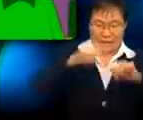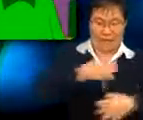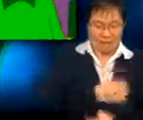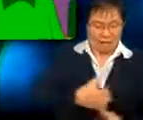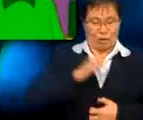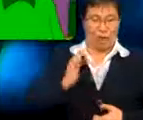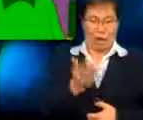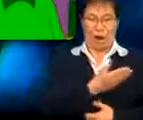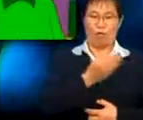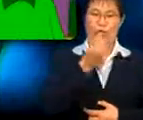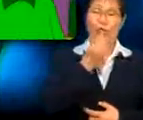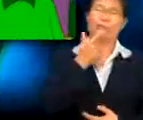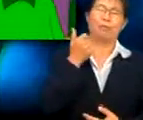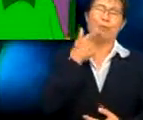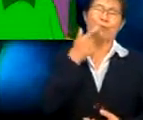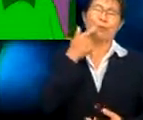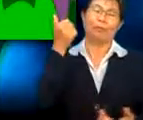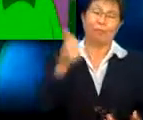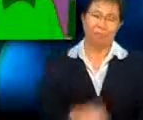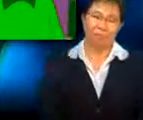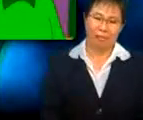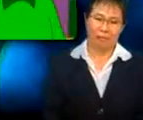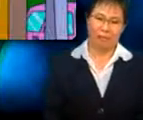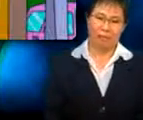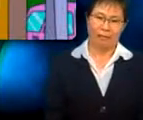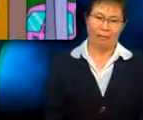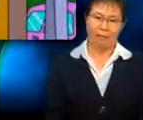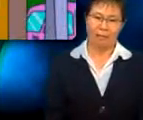enjoy our food. Yummy, yummy.